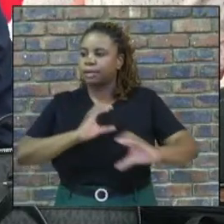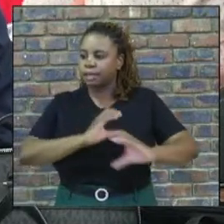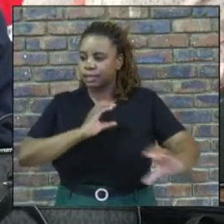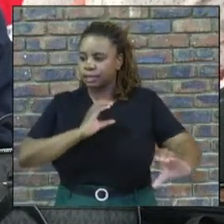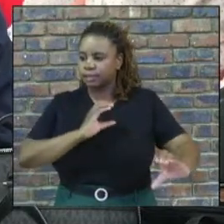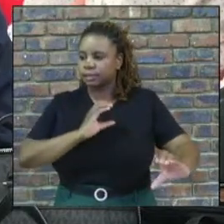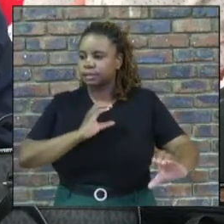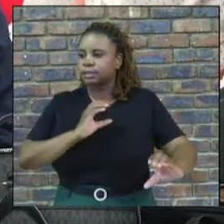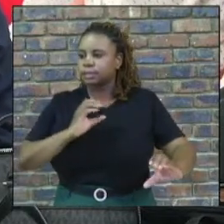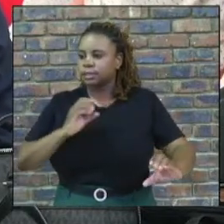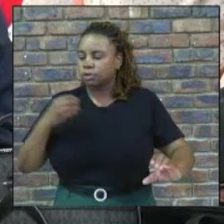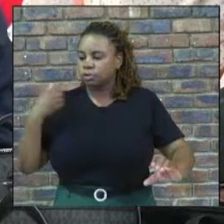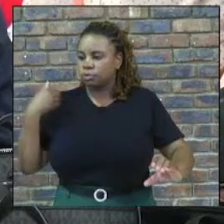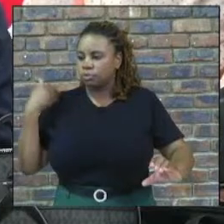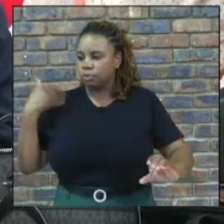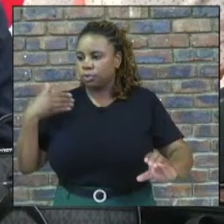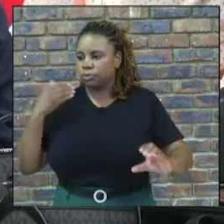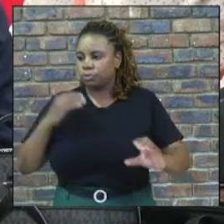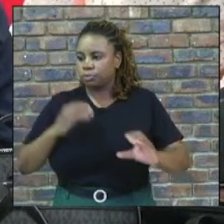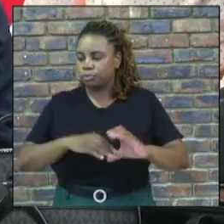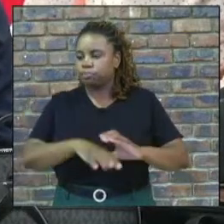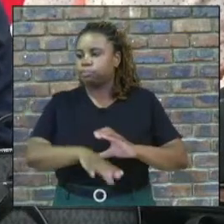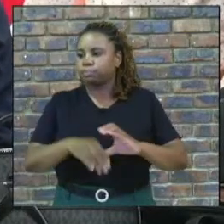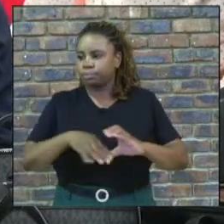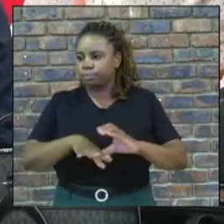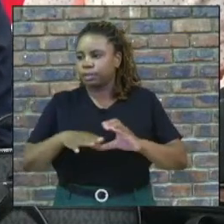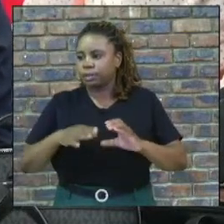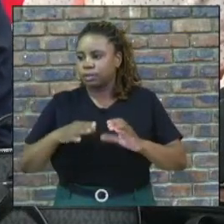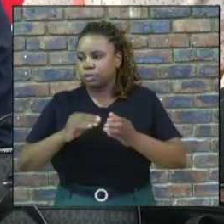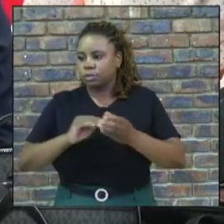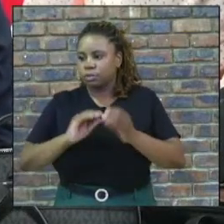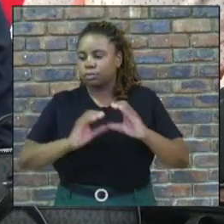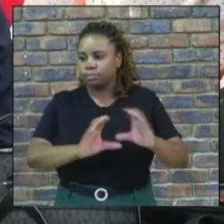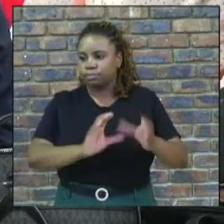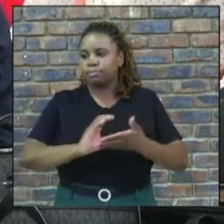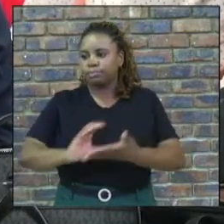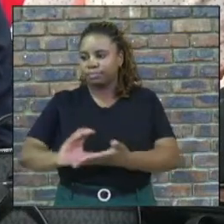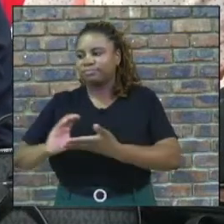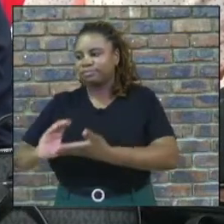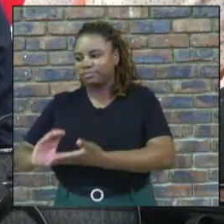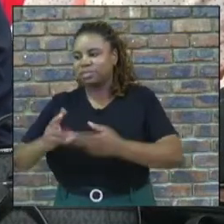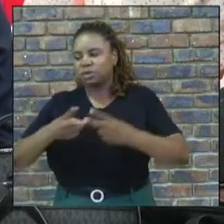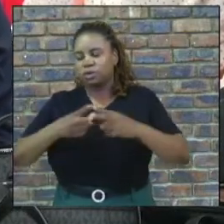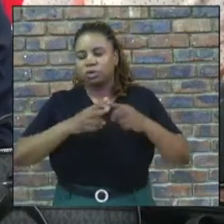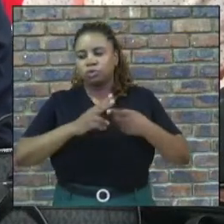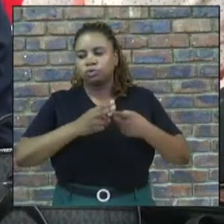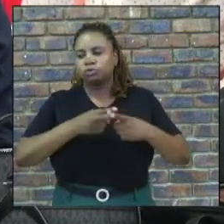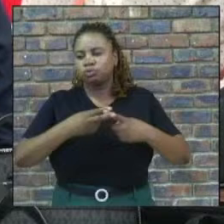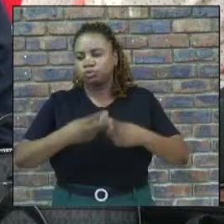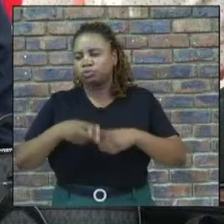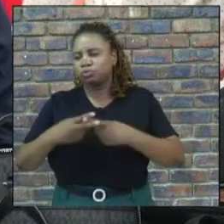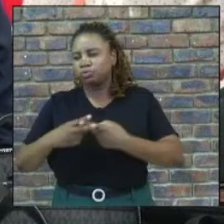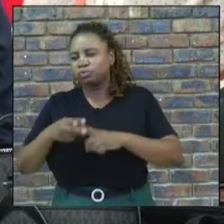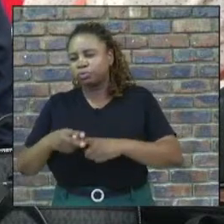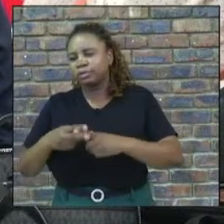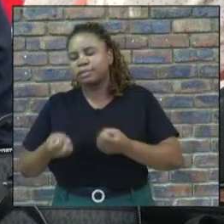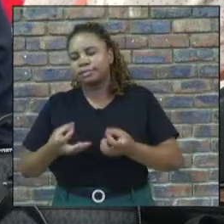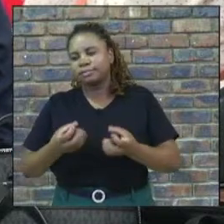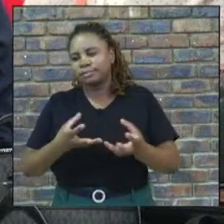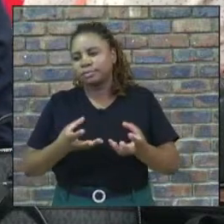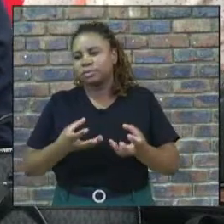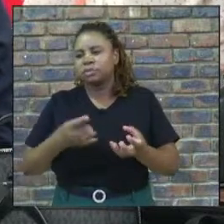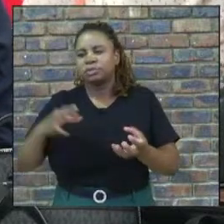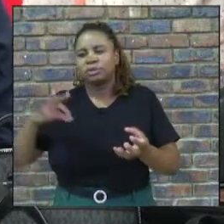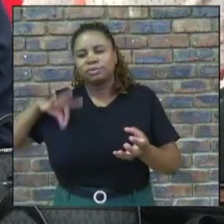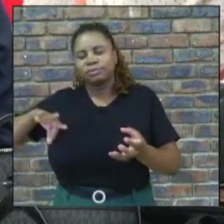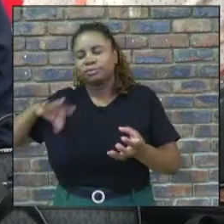requirements for the supply and of equipment and so forth. So there will be a huge beneficiation, and